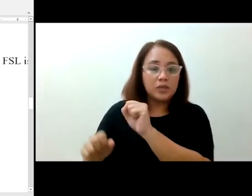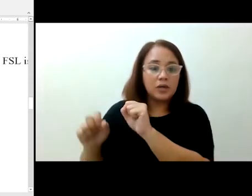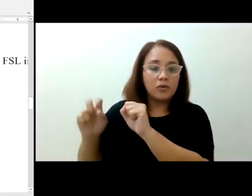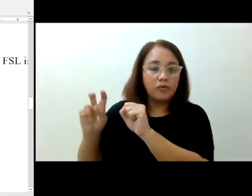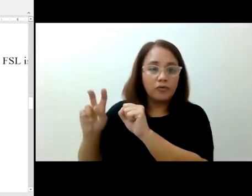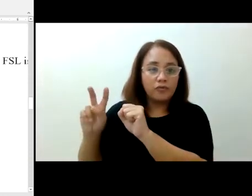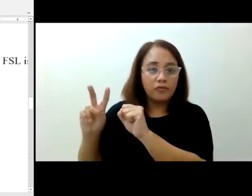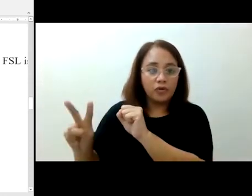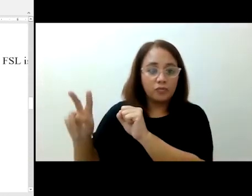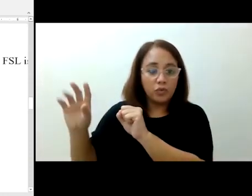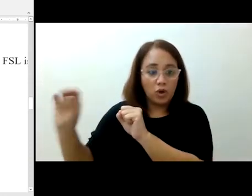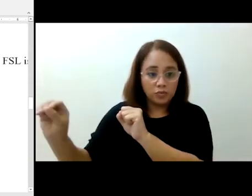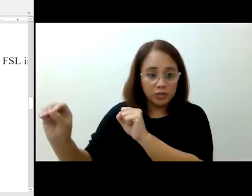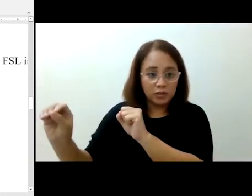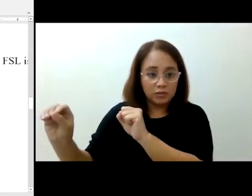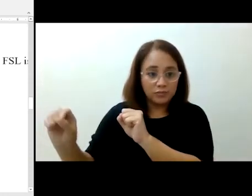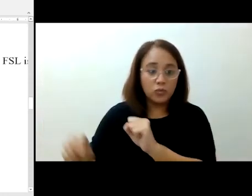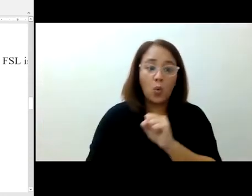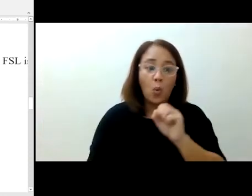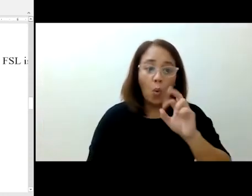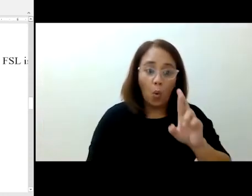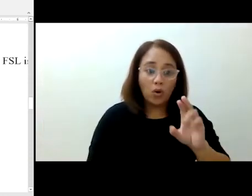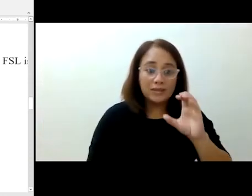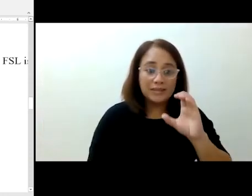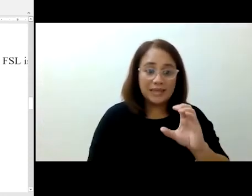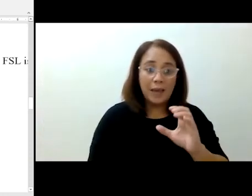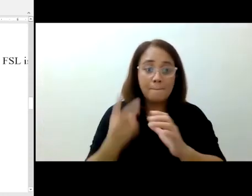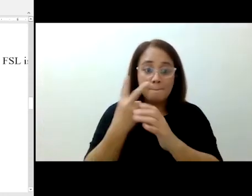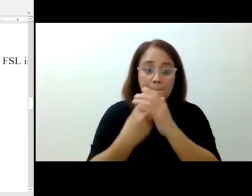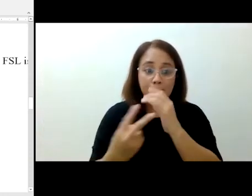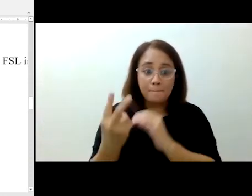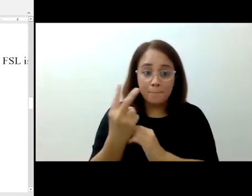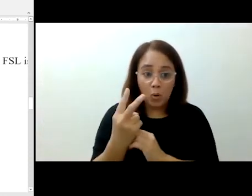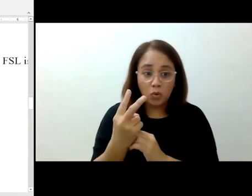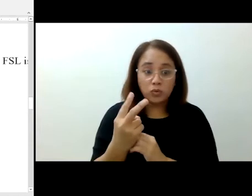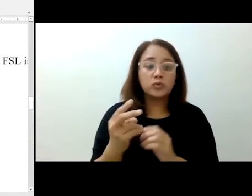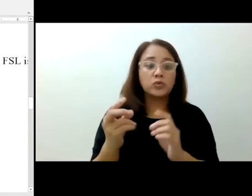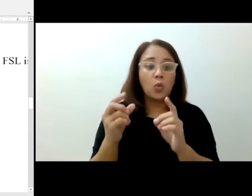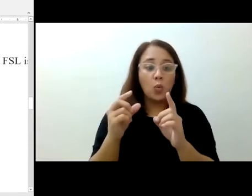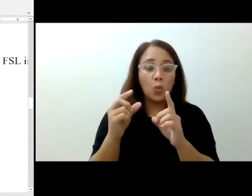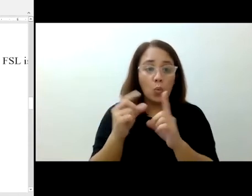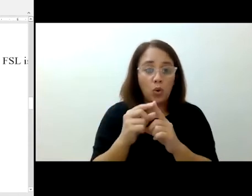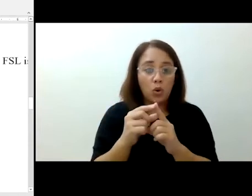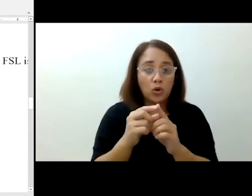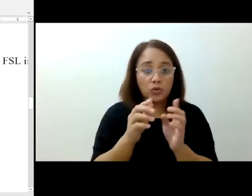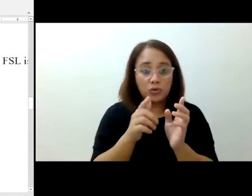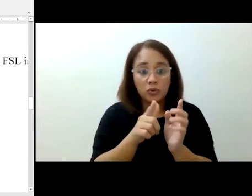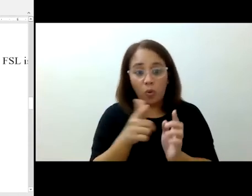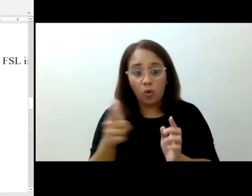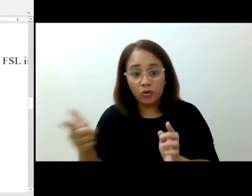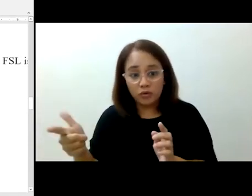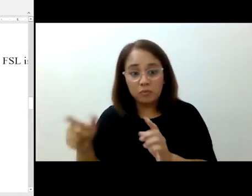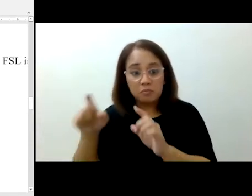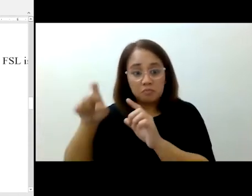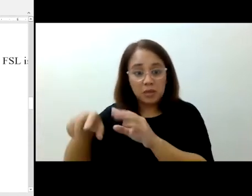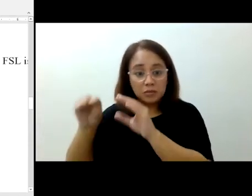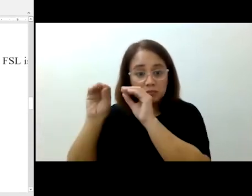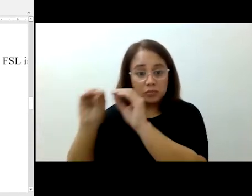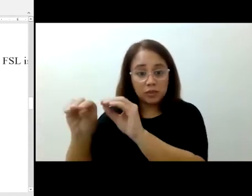Or C, both word orders should be included, should be taught.